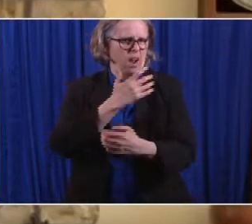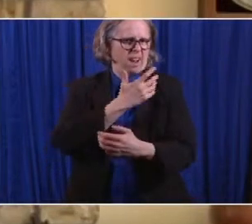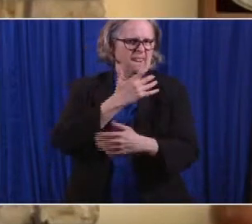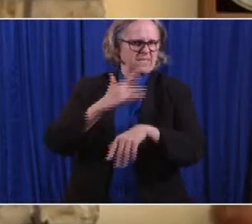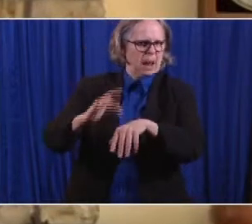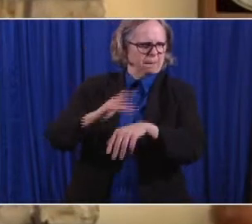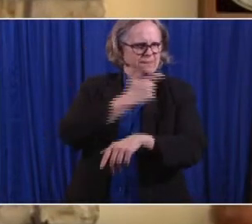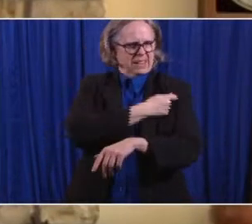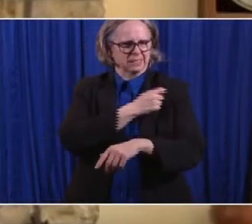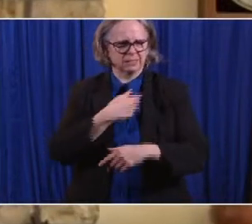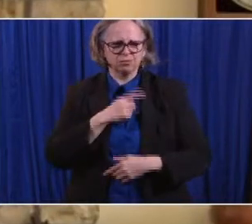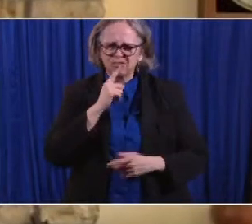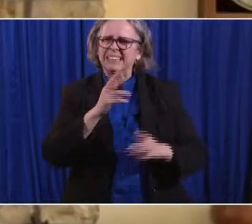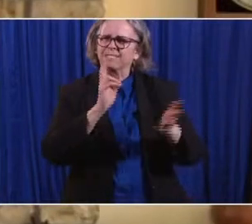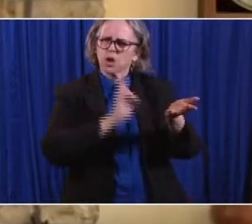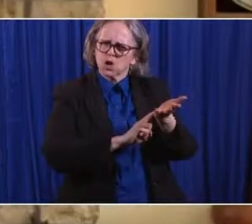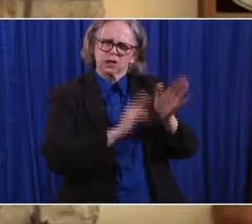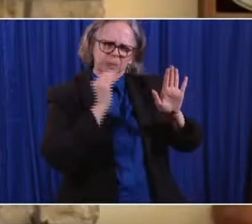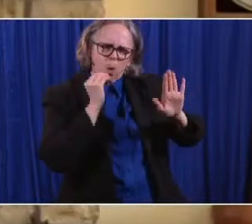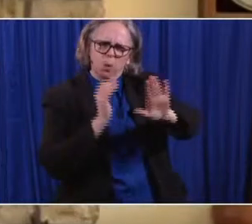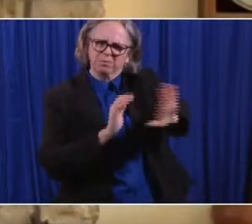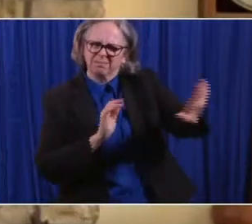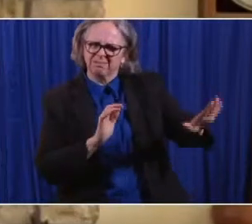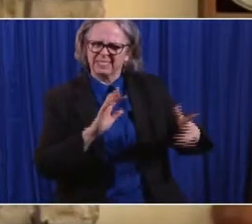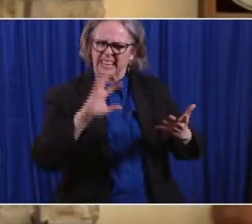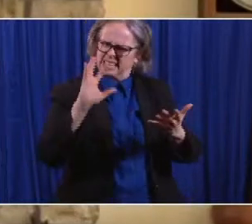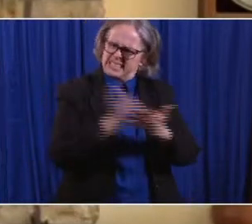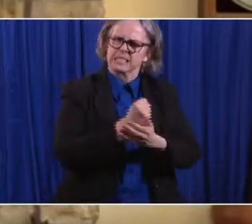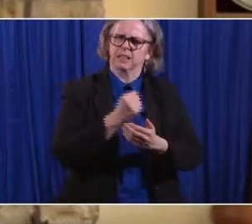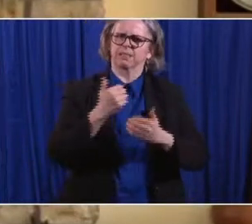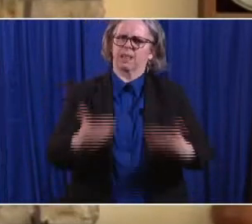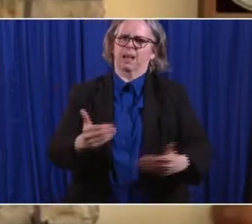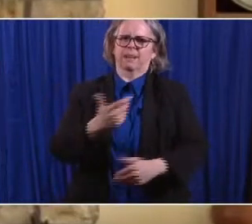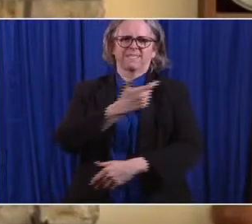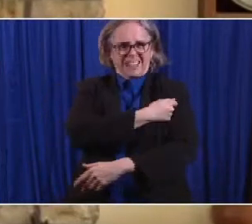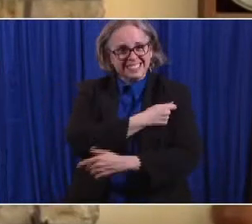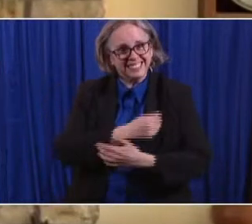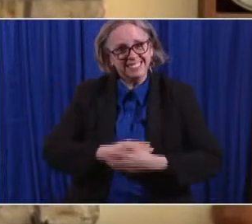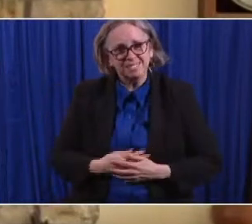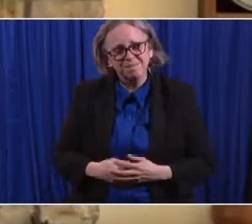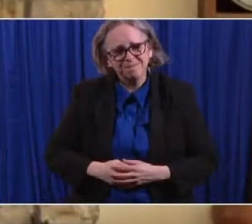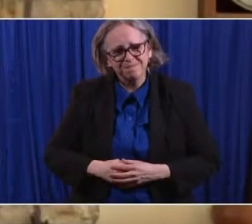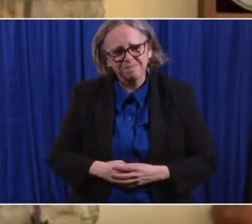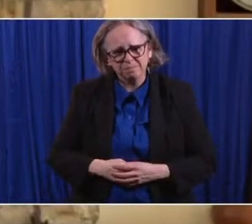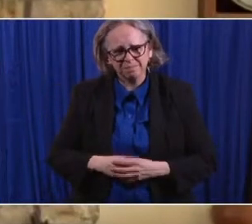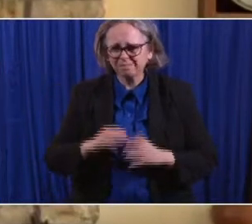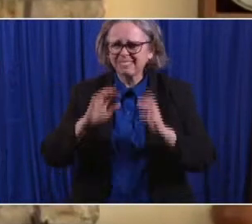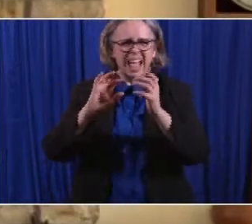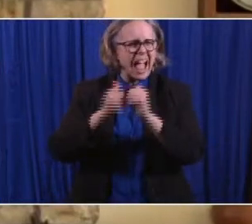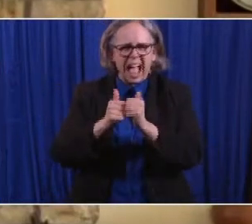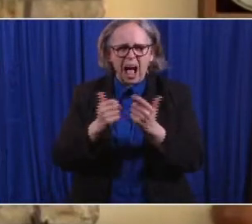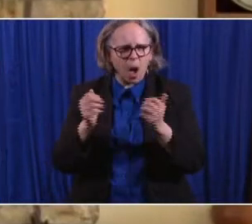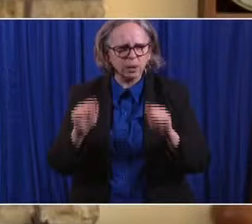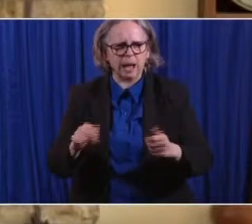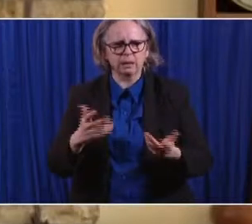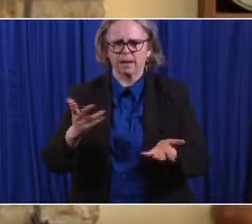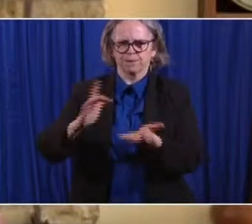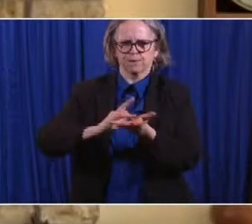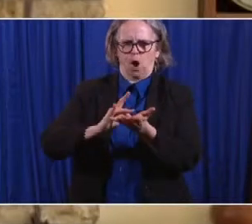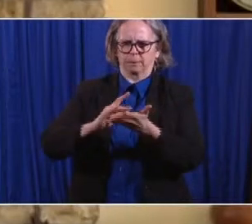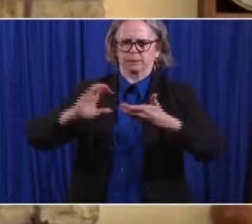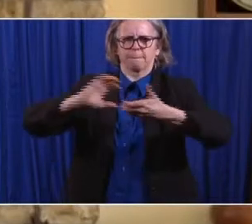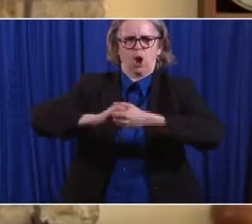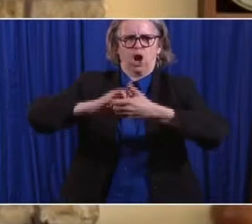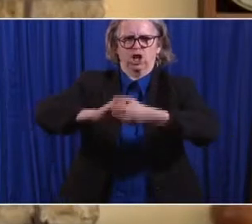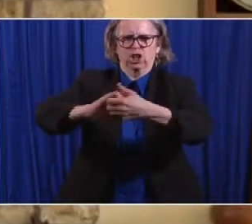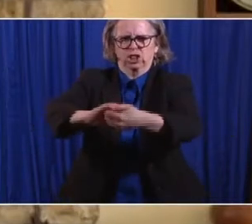get those drugs, they'll get that vaccine through their pharmacy group that normally supplies